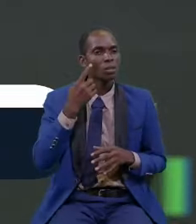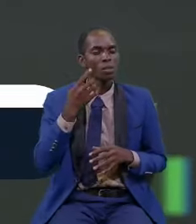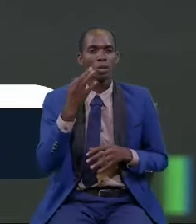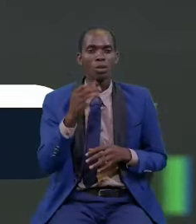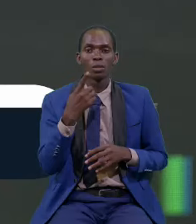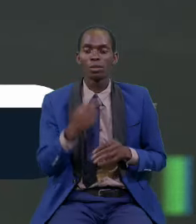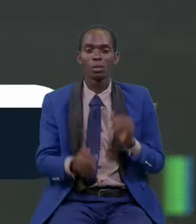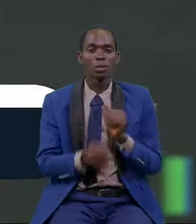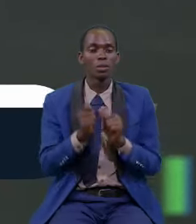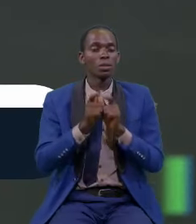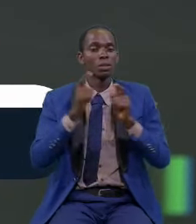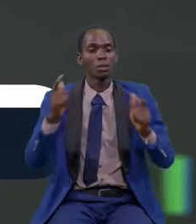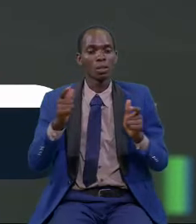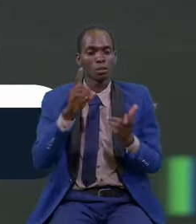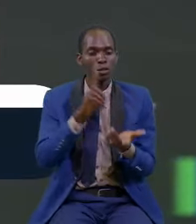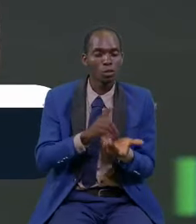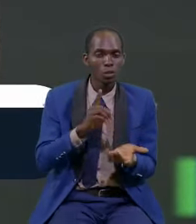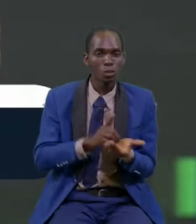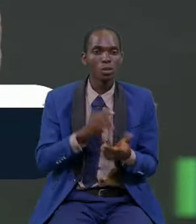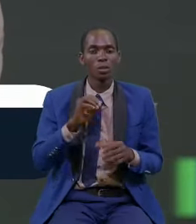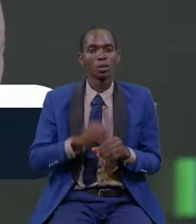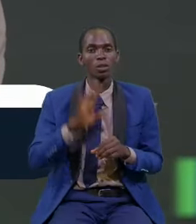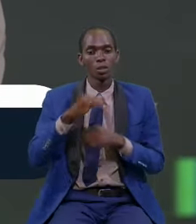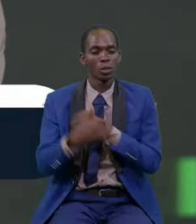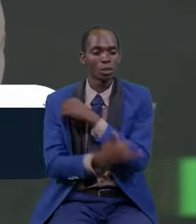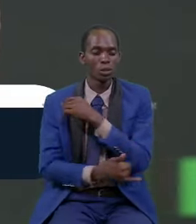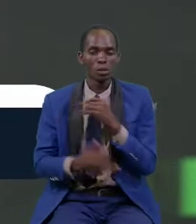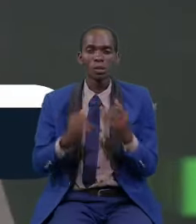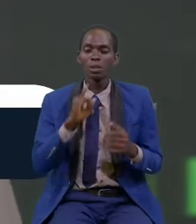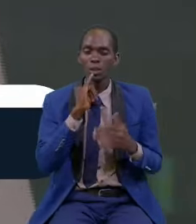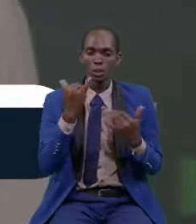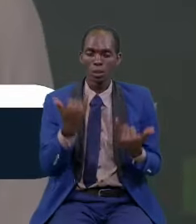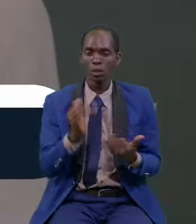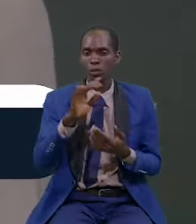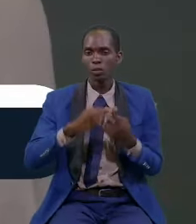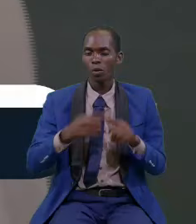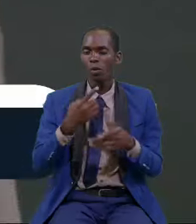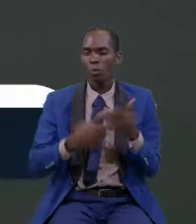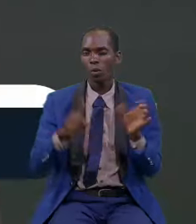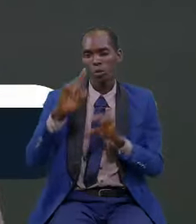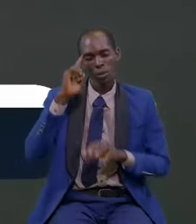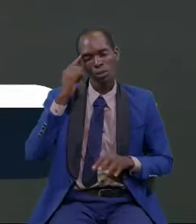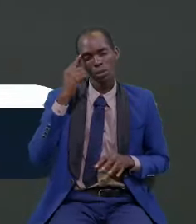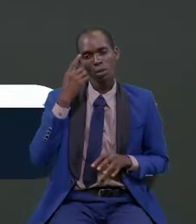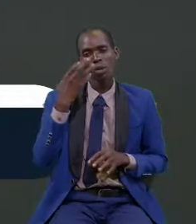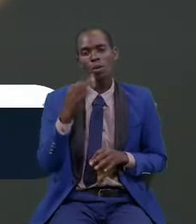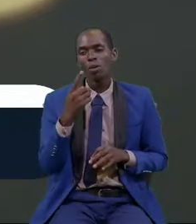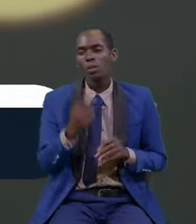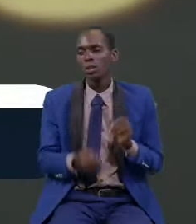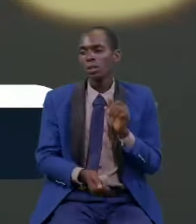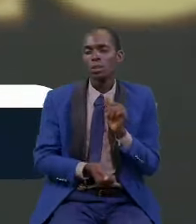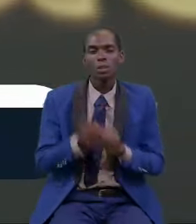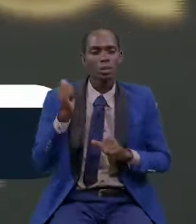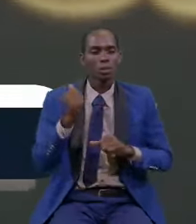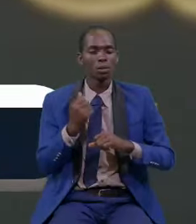physician, doctor in your country being your friend? What do you think of the greatest protector,